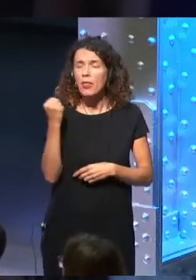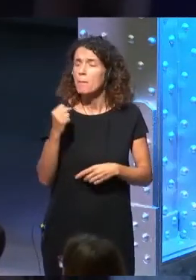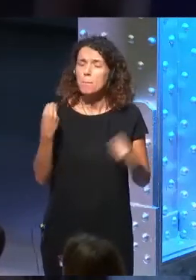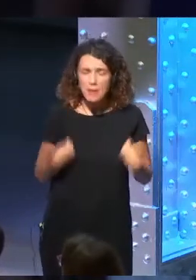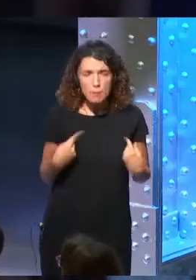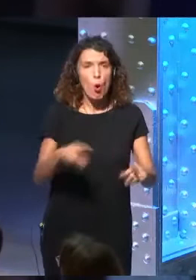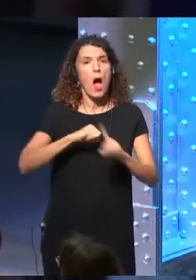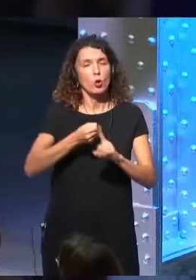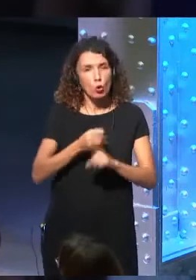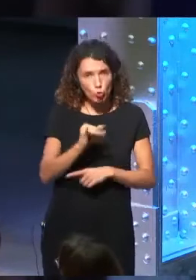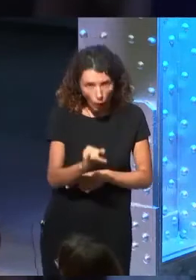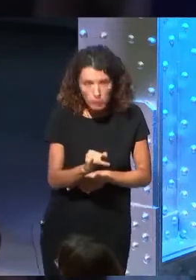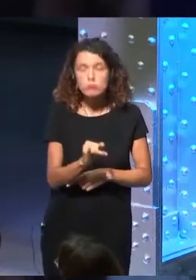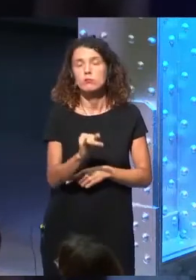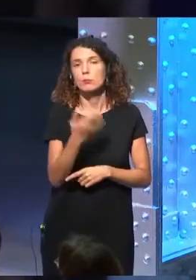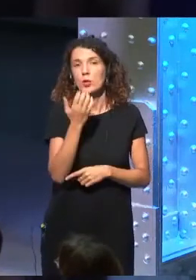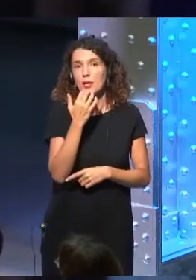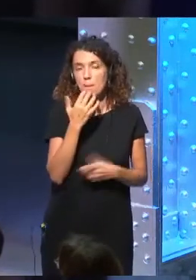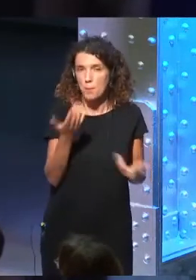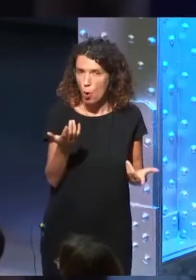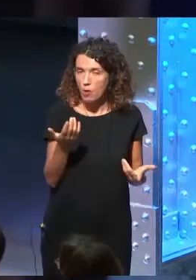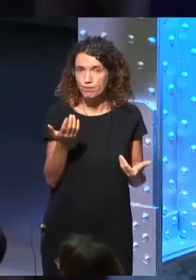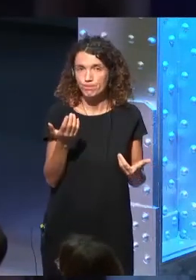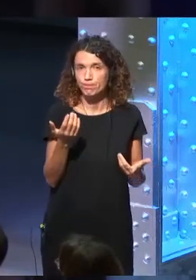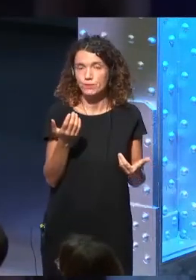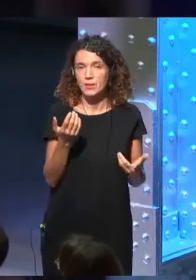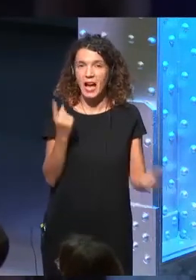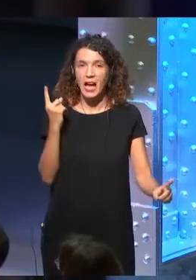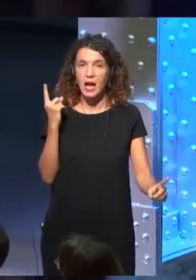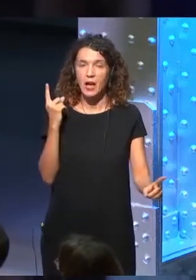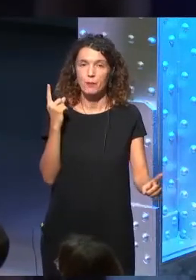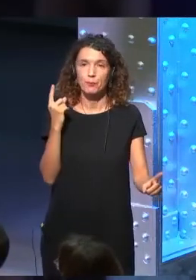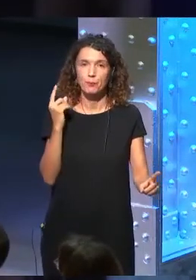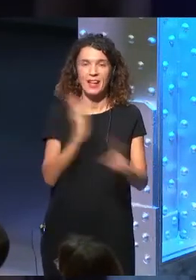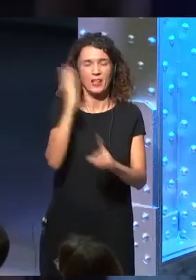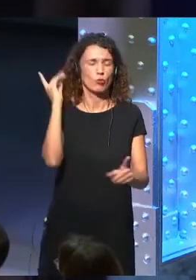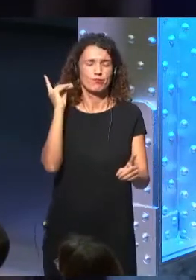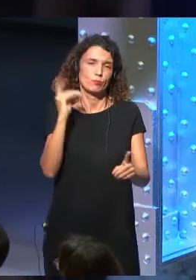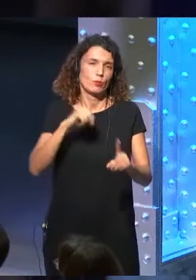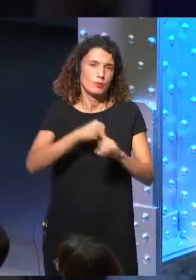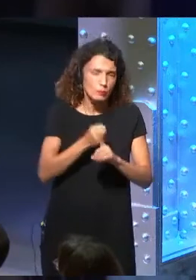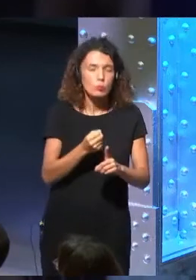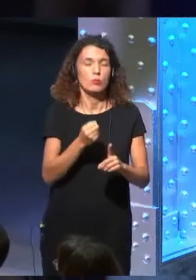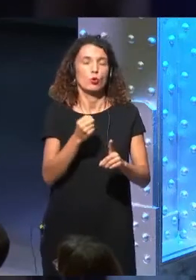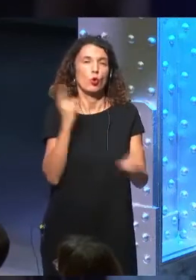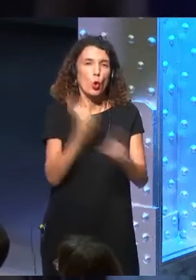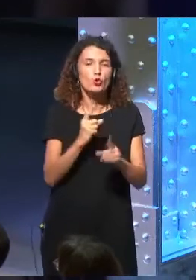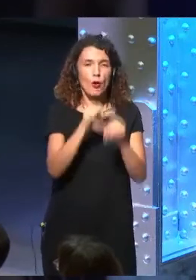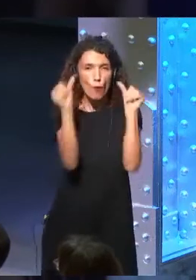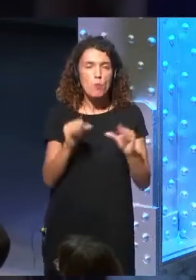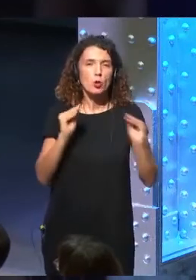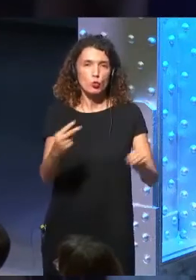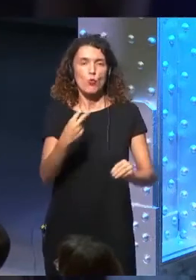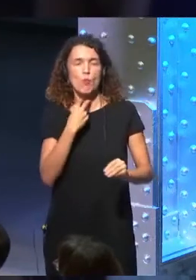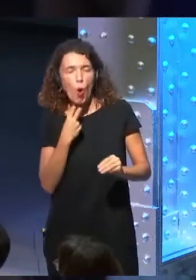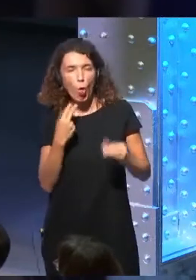heads. And this is where we're going to go back, and you'll see the relevance in a minute, to one of the most